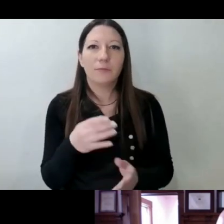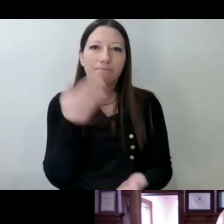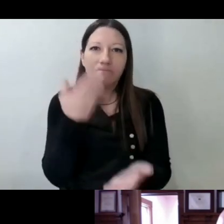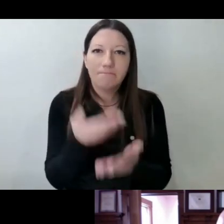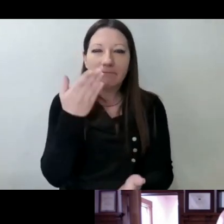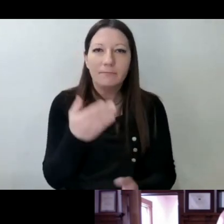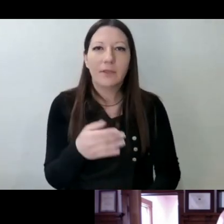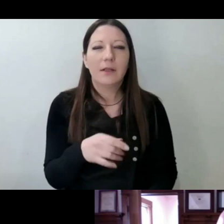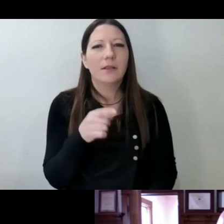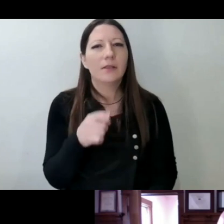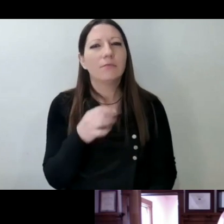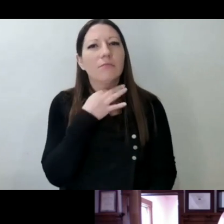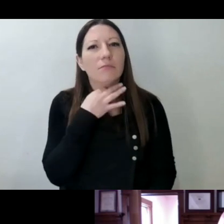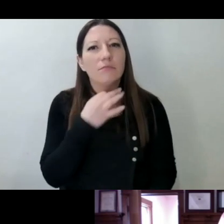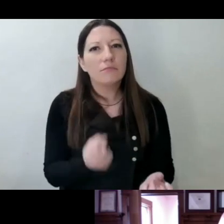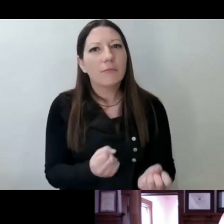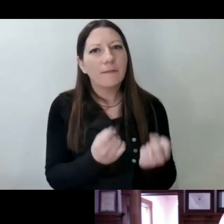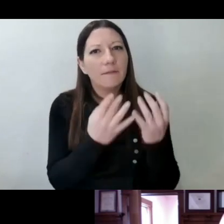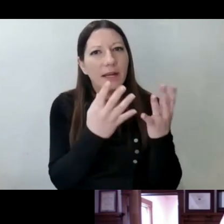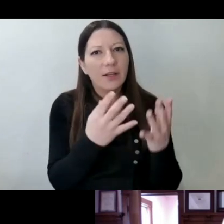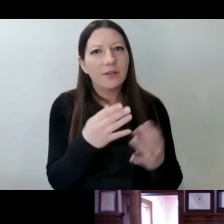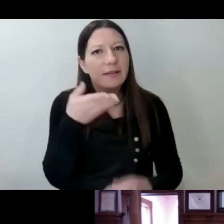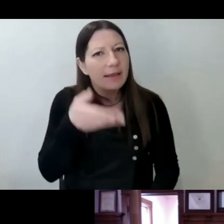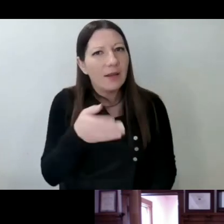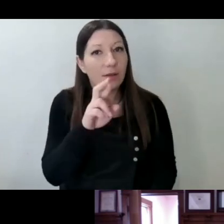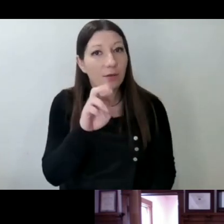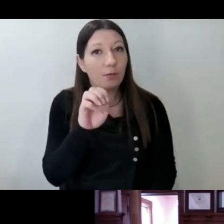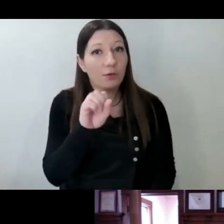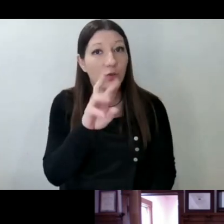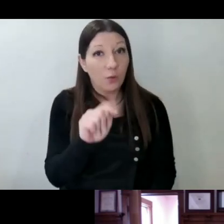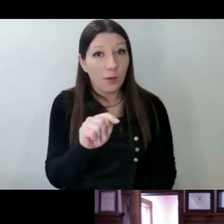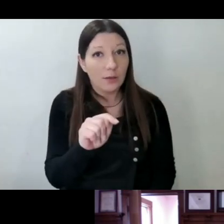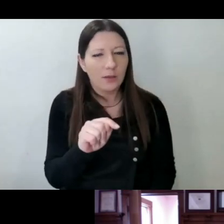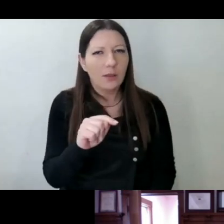resort caused by wildfires, or were they contained to those buildings?